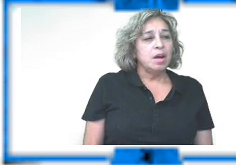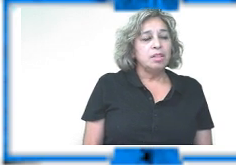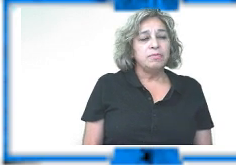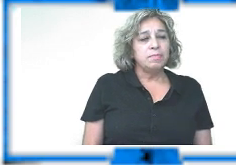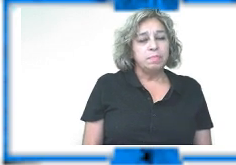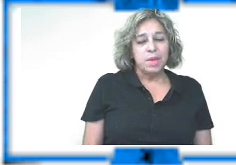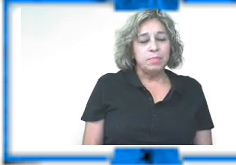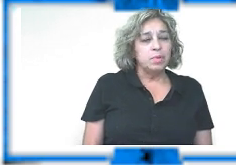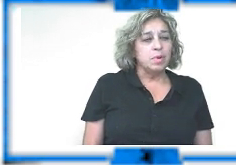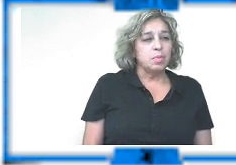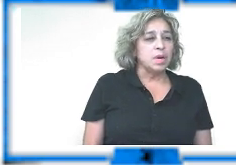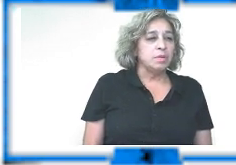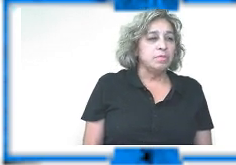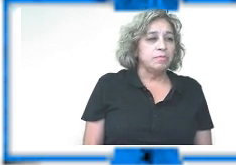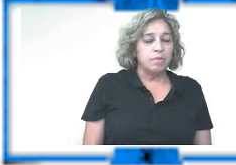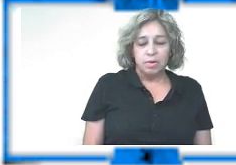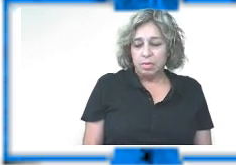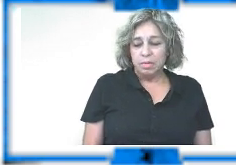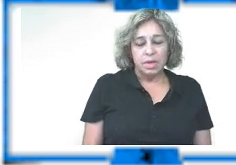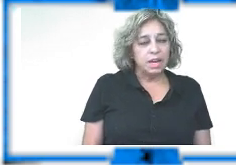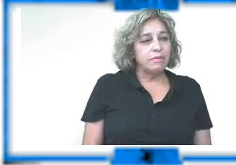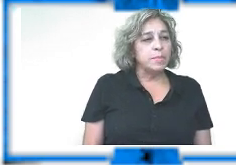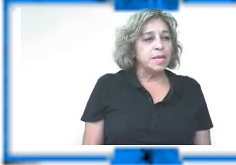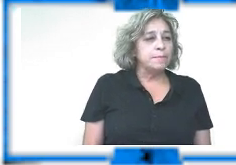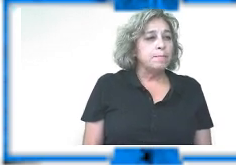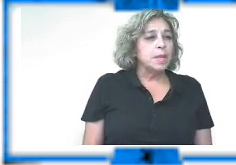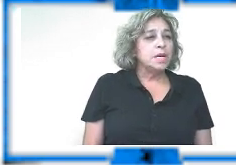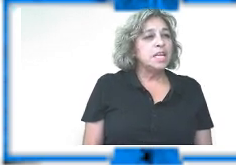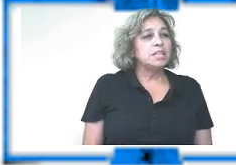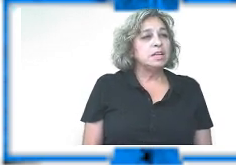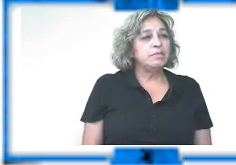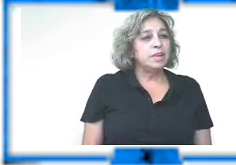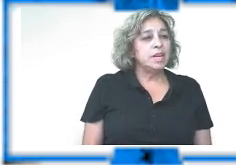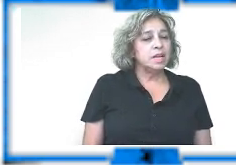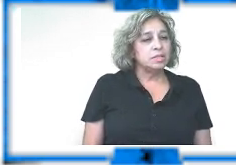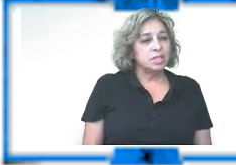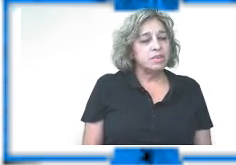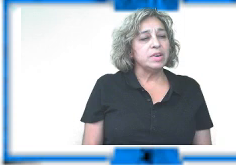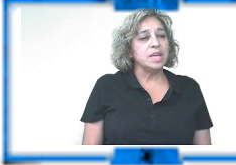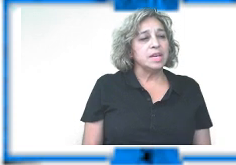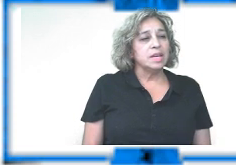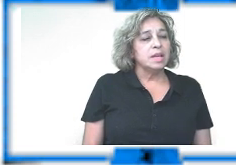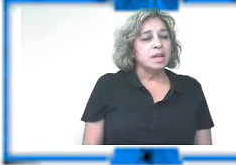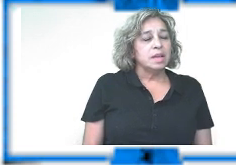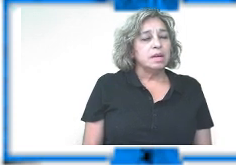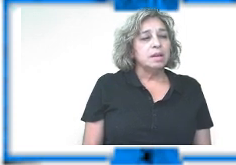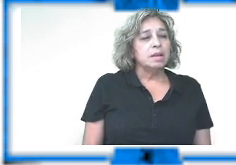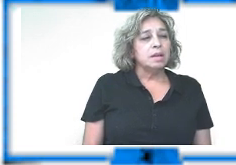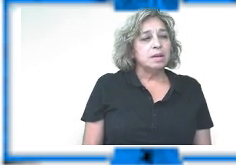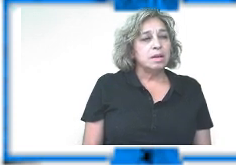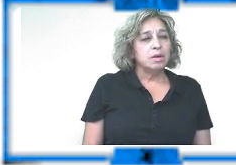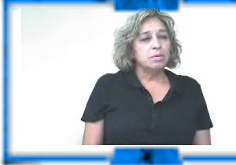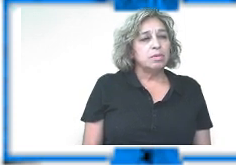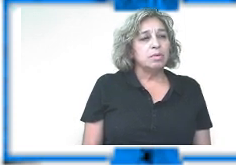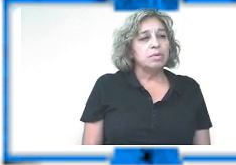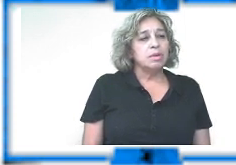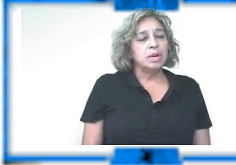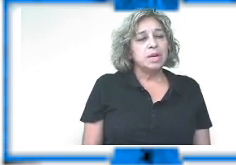and all the people that work for the government need to live in austerity.